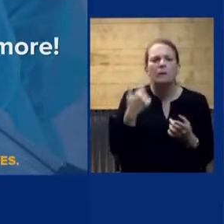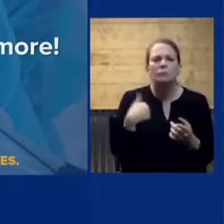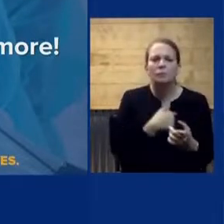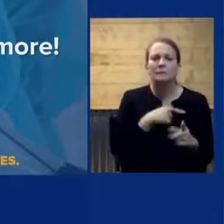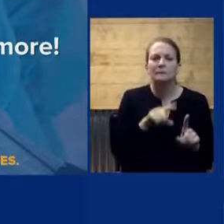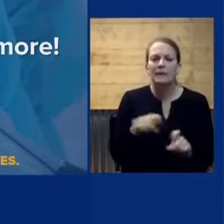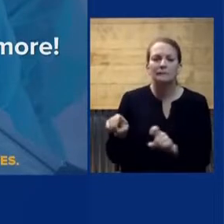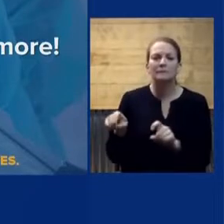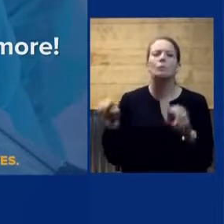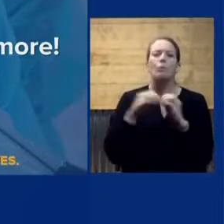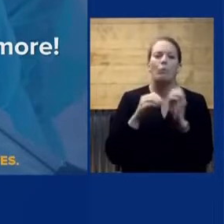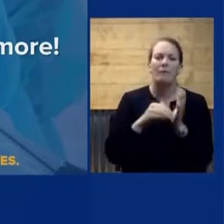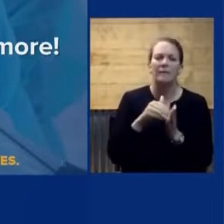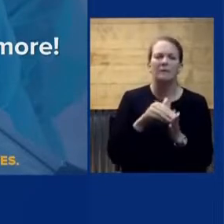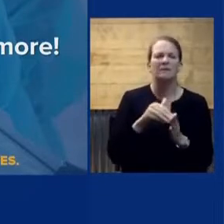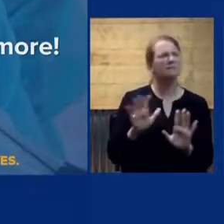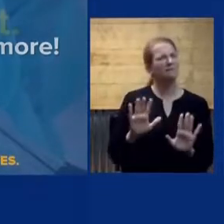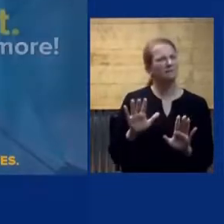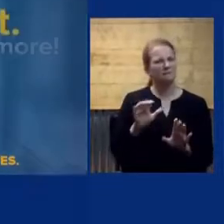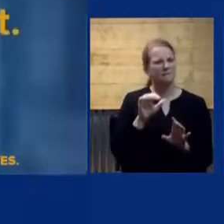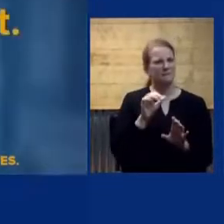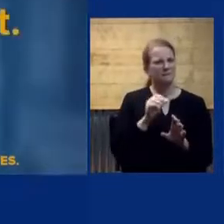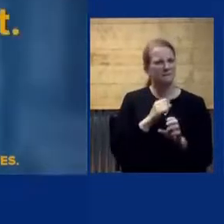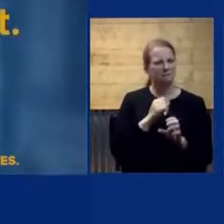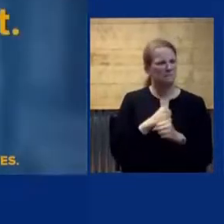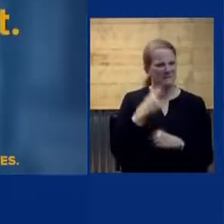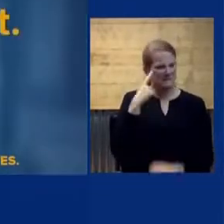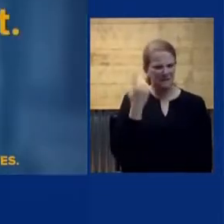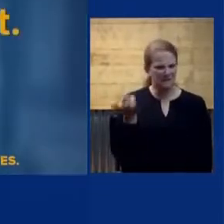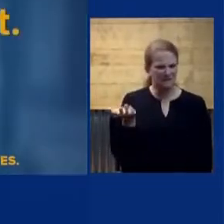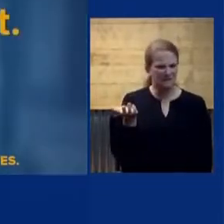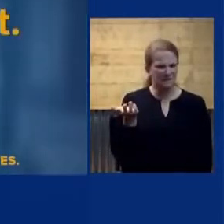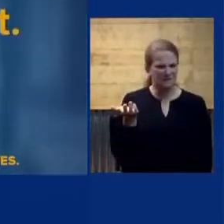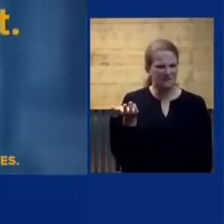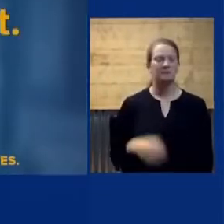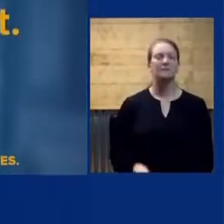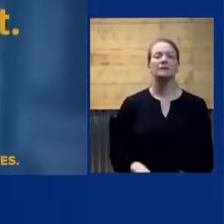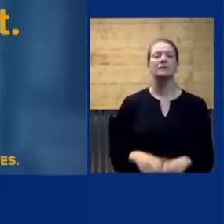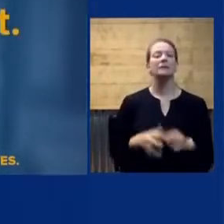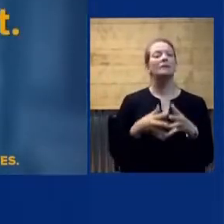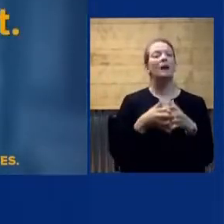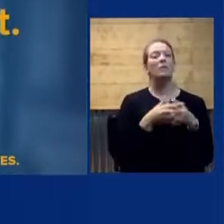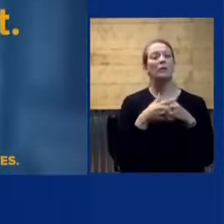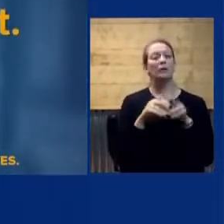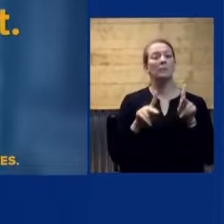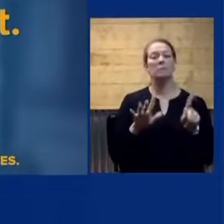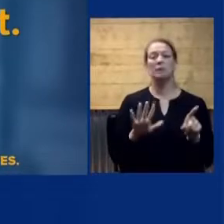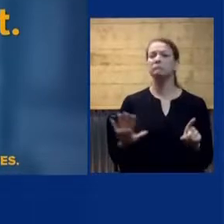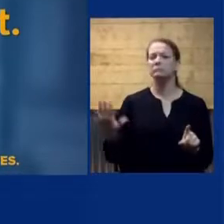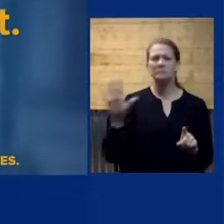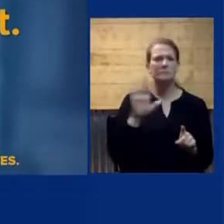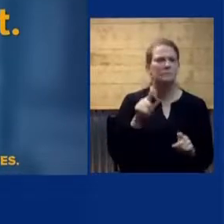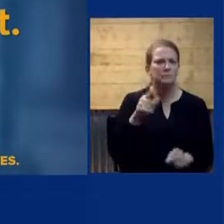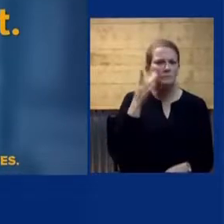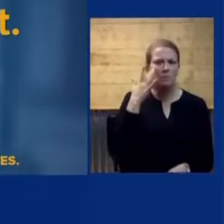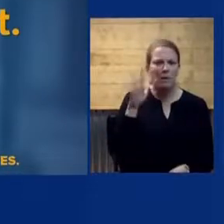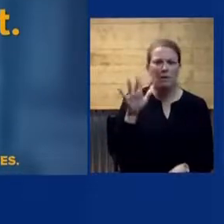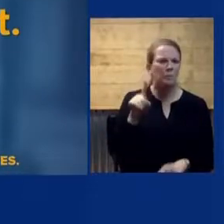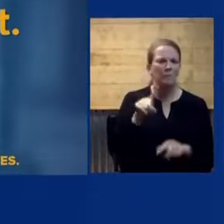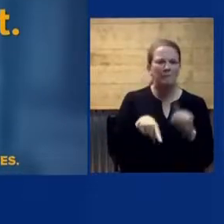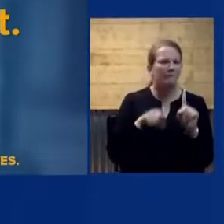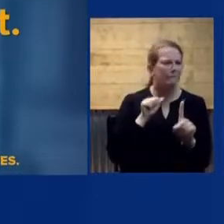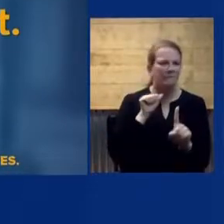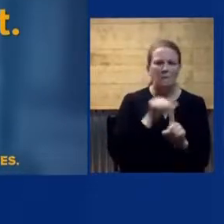That makes no sense whatsoever. And the American people are smart. You know, you're not going to fool